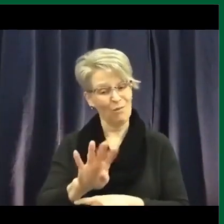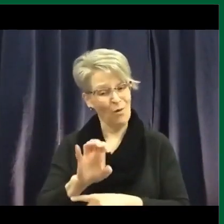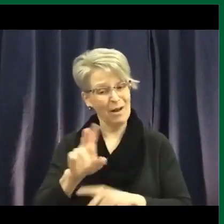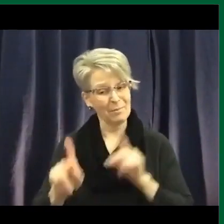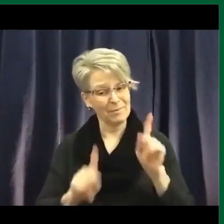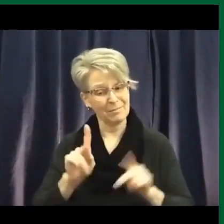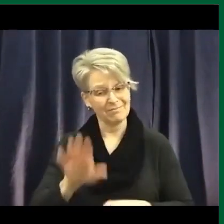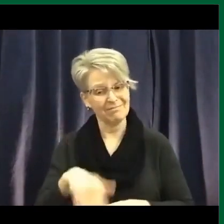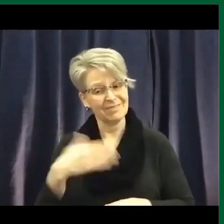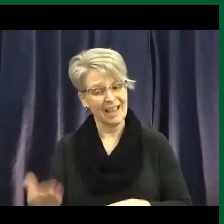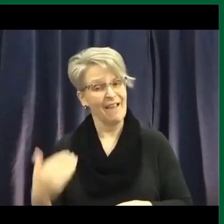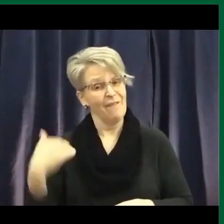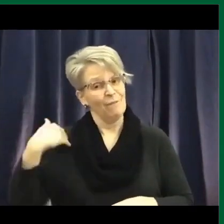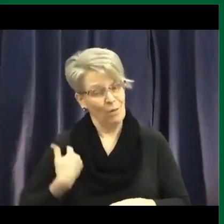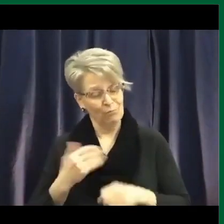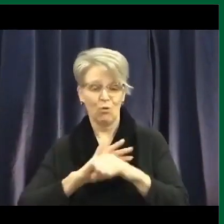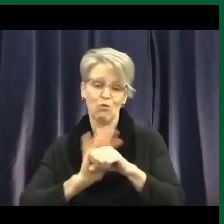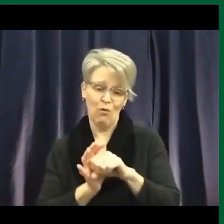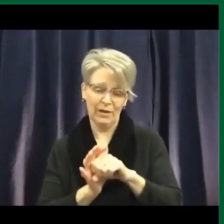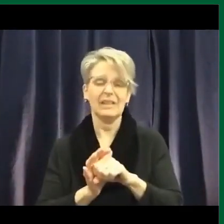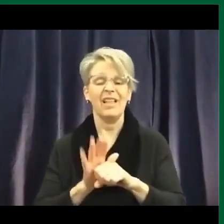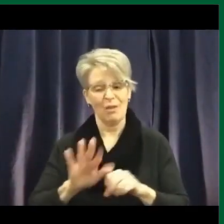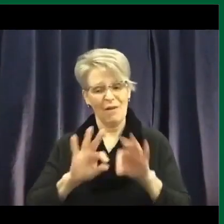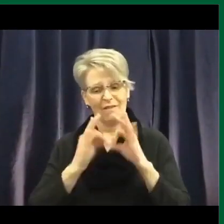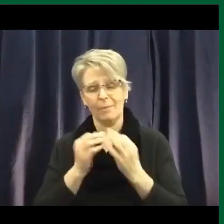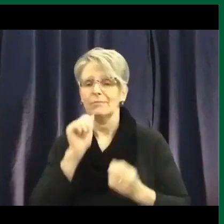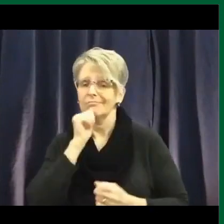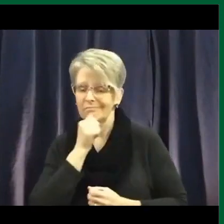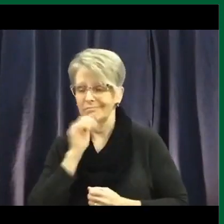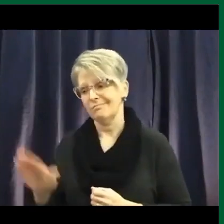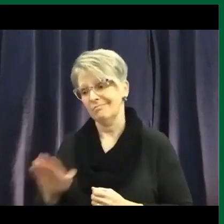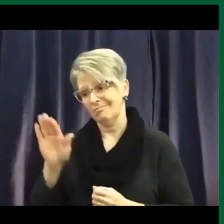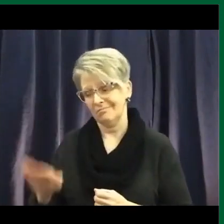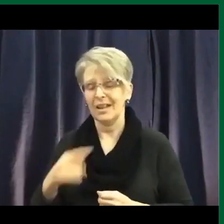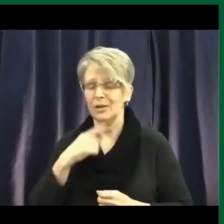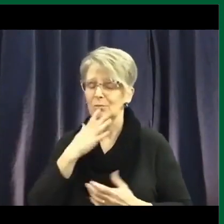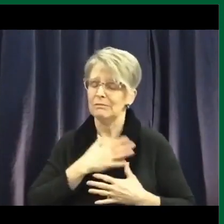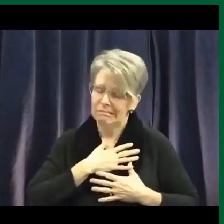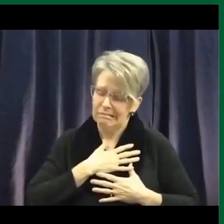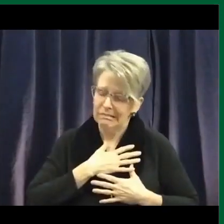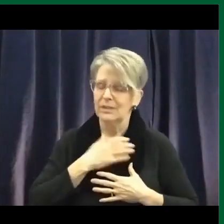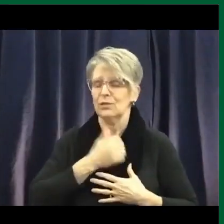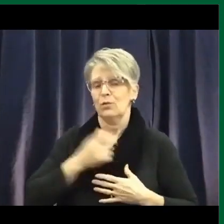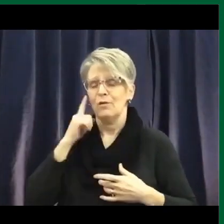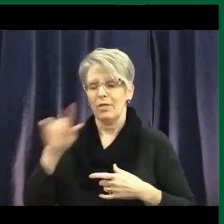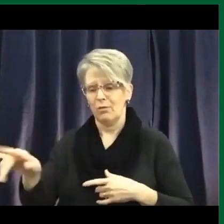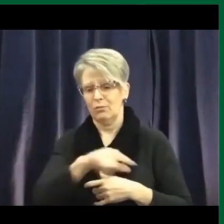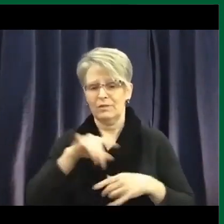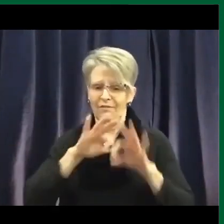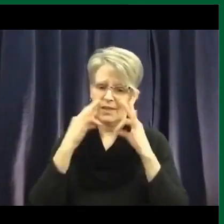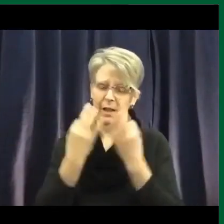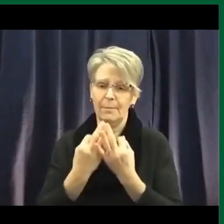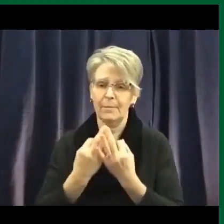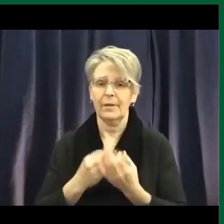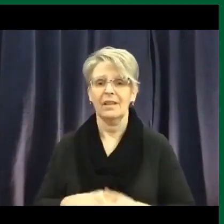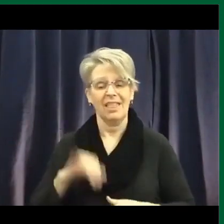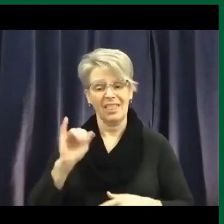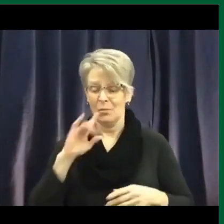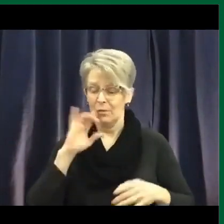COVID. And I once again would like to express my deepest condolences to all. But in one of the worst years